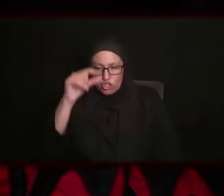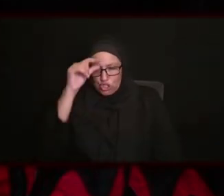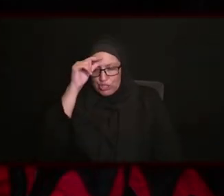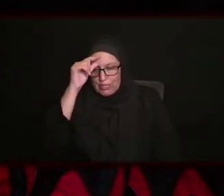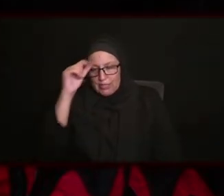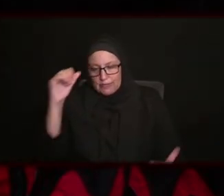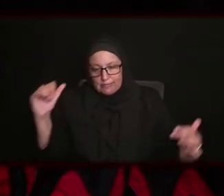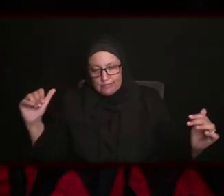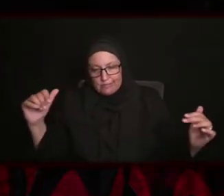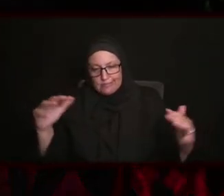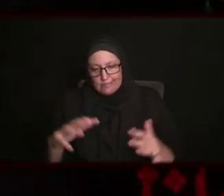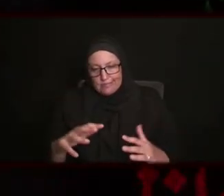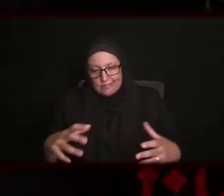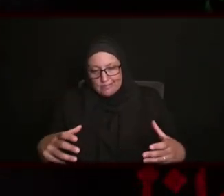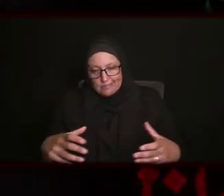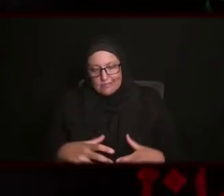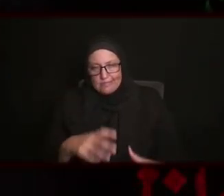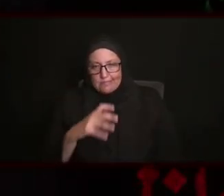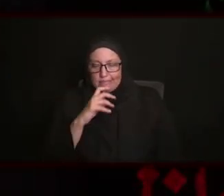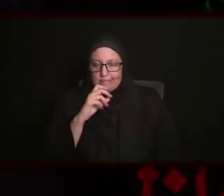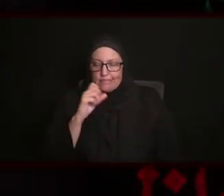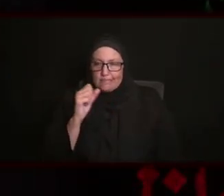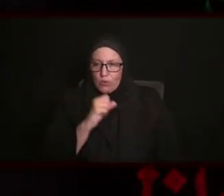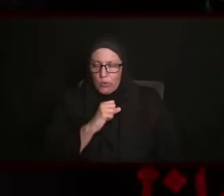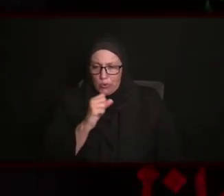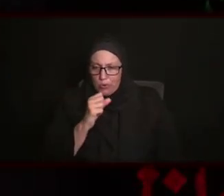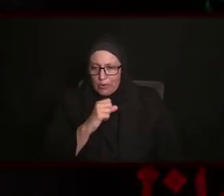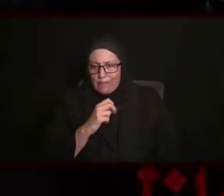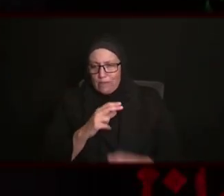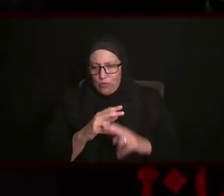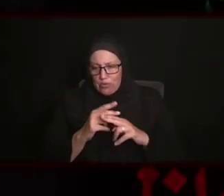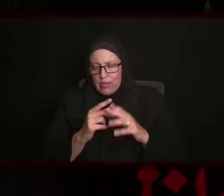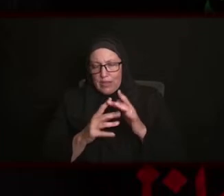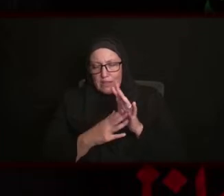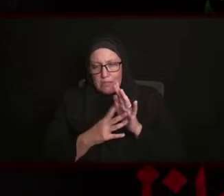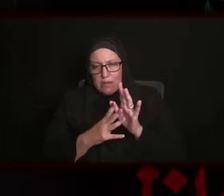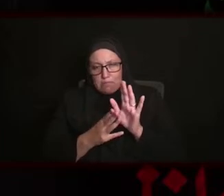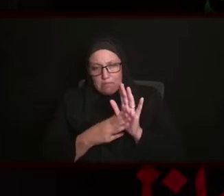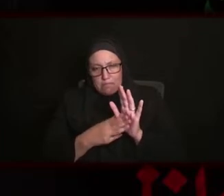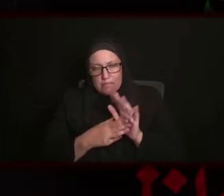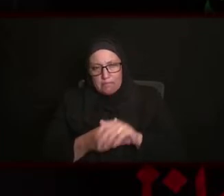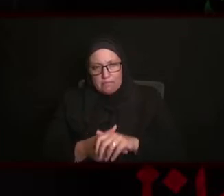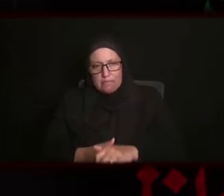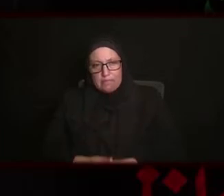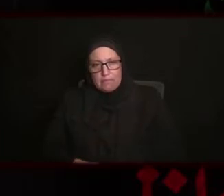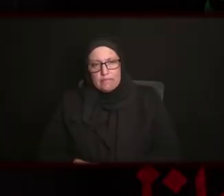Imam. Sallallahu alayka ya Musa ibn Ja'far.